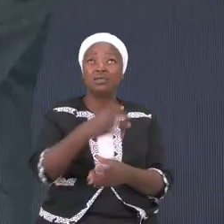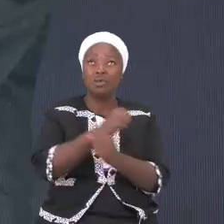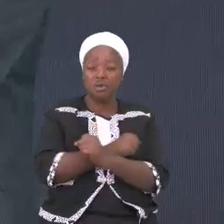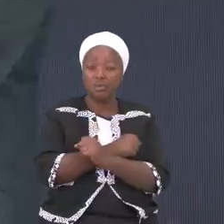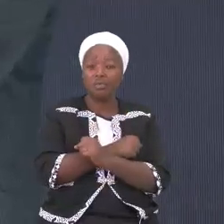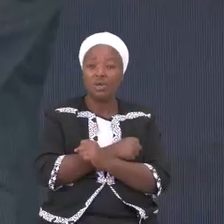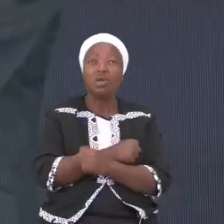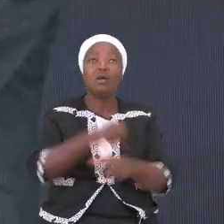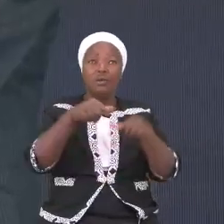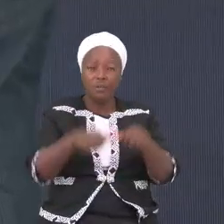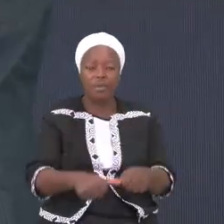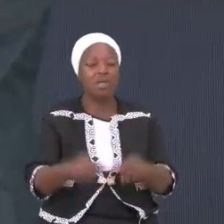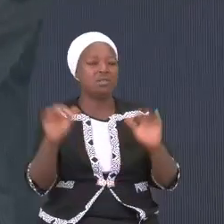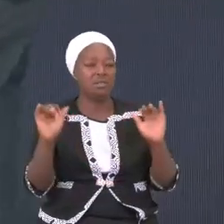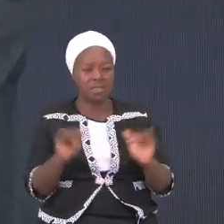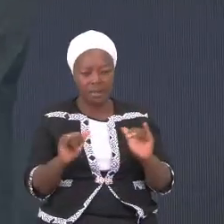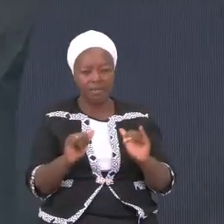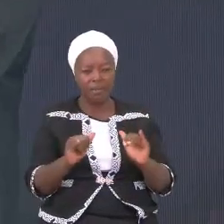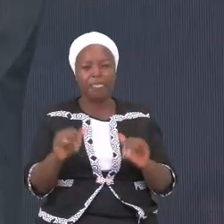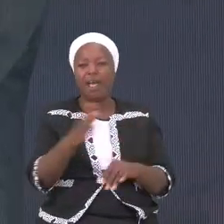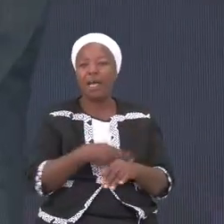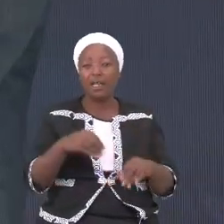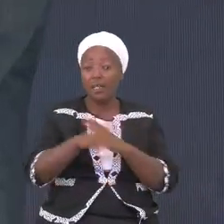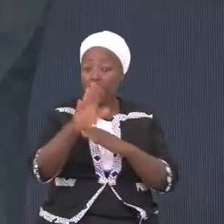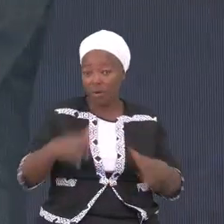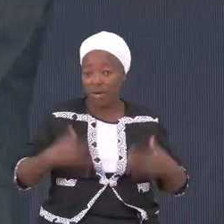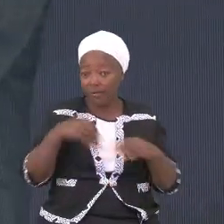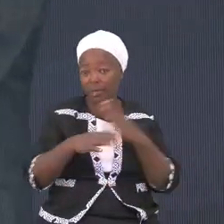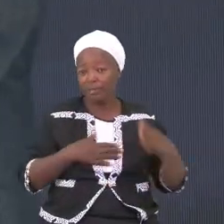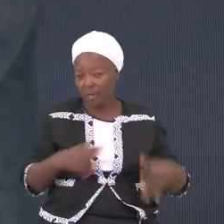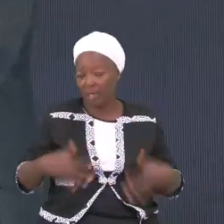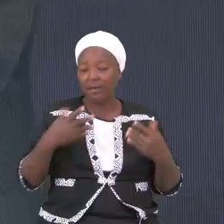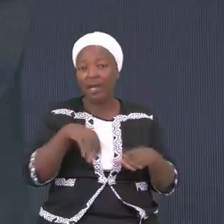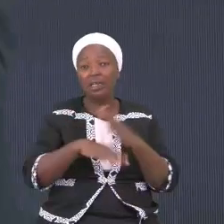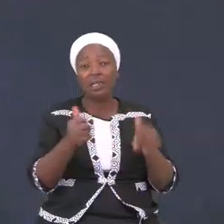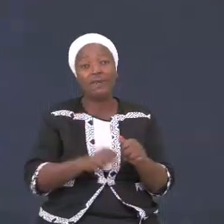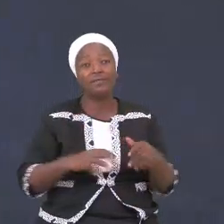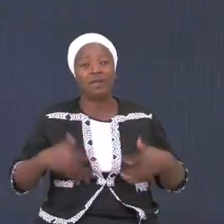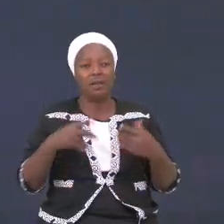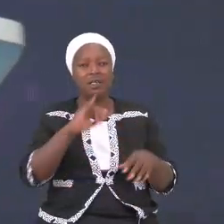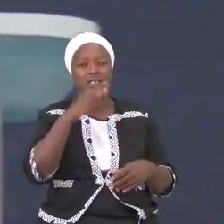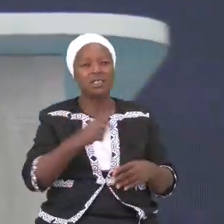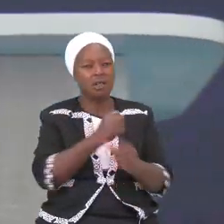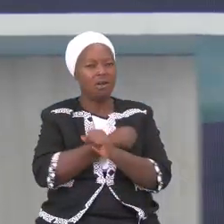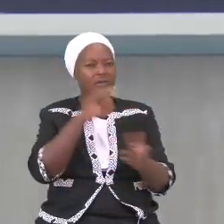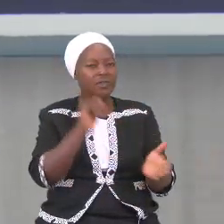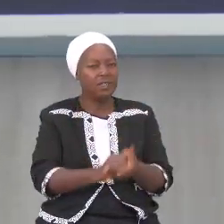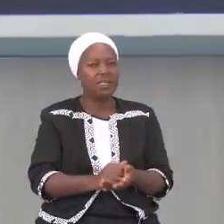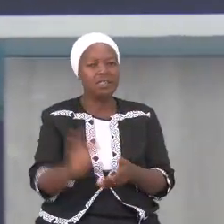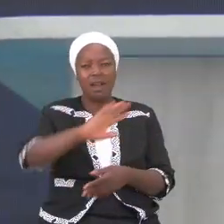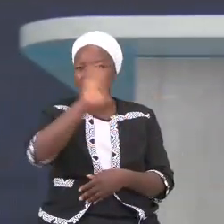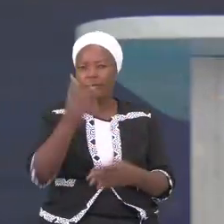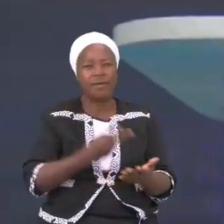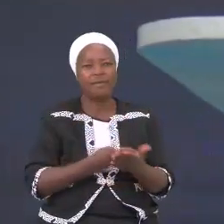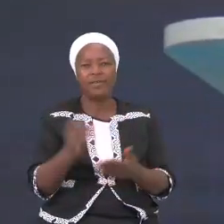in your life, in my life, in every life, it's the love that never fails. The love manifested